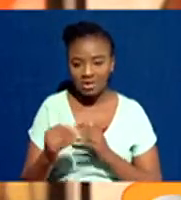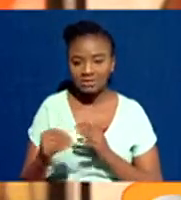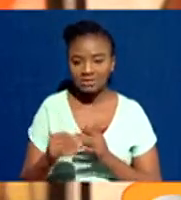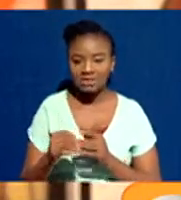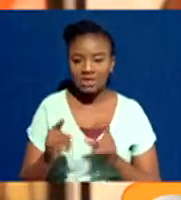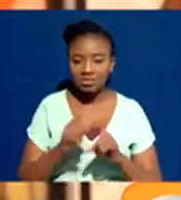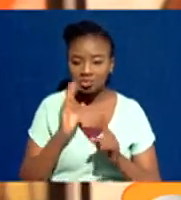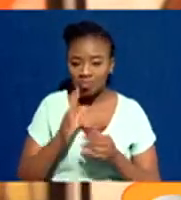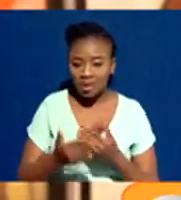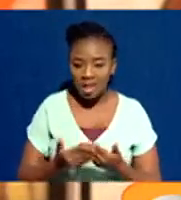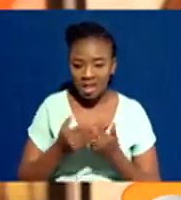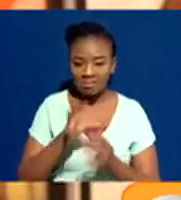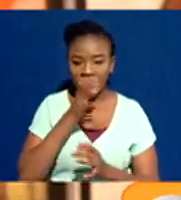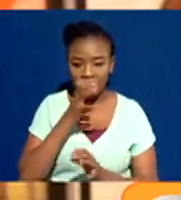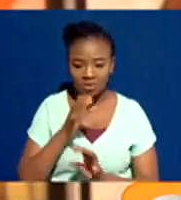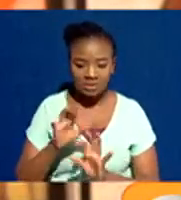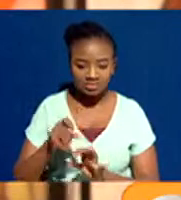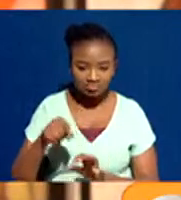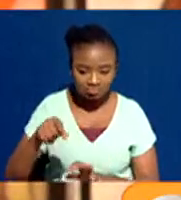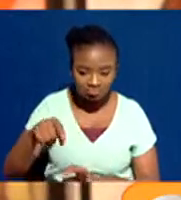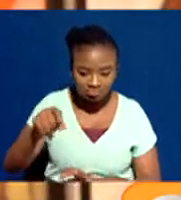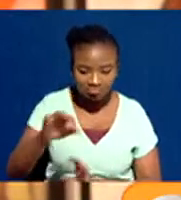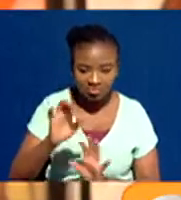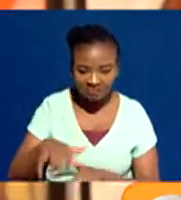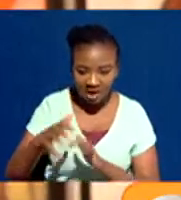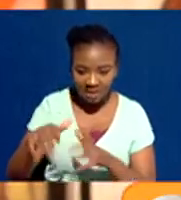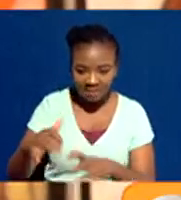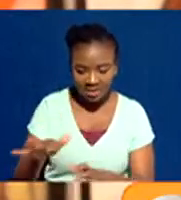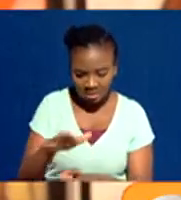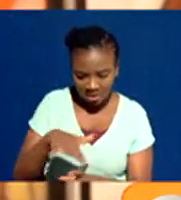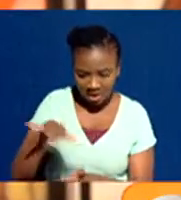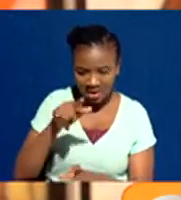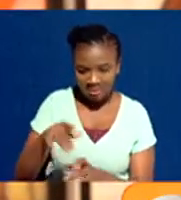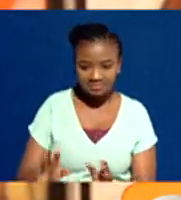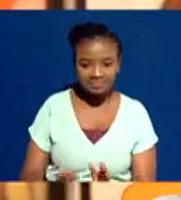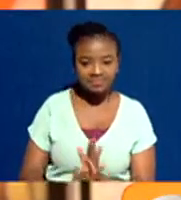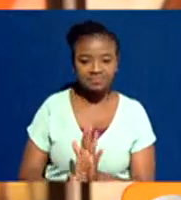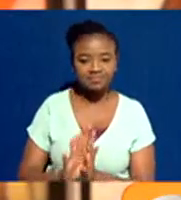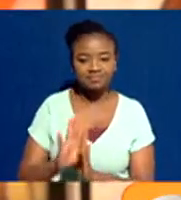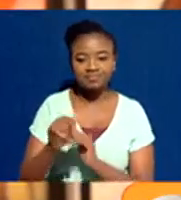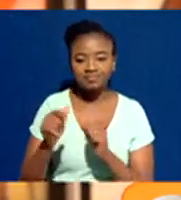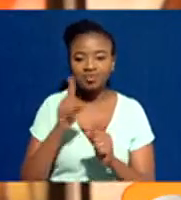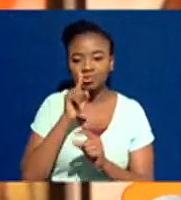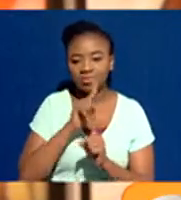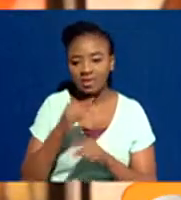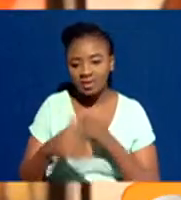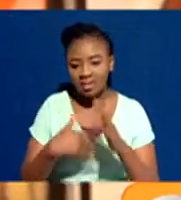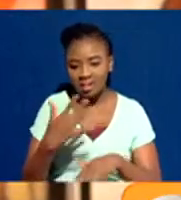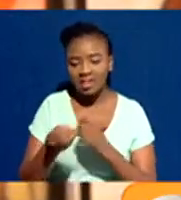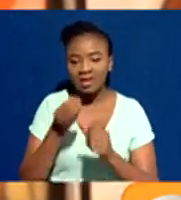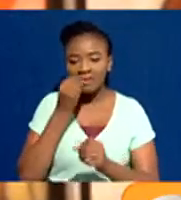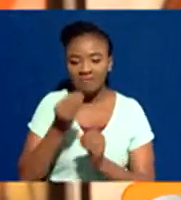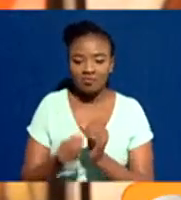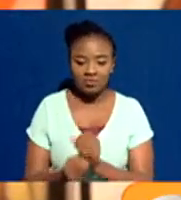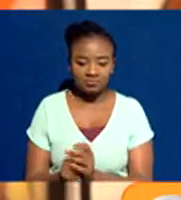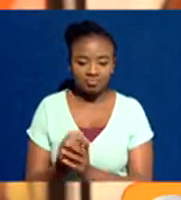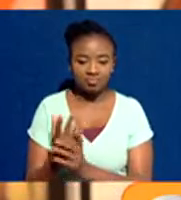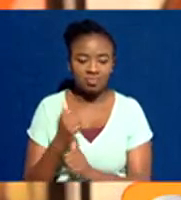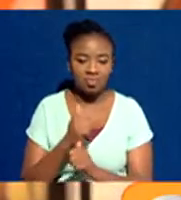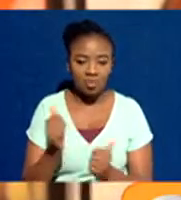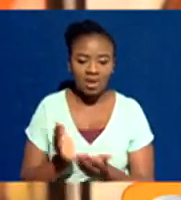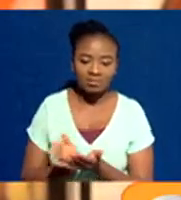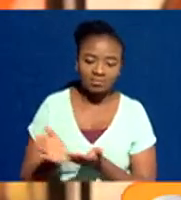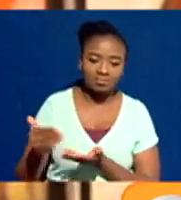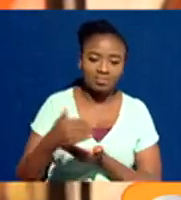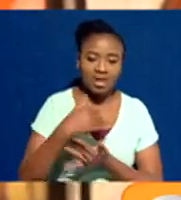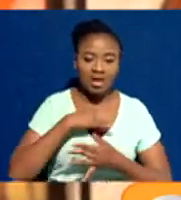in Kenya and also impact significantly food production, making sure that food